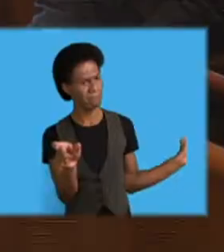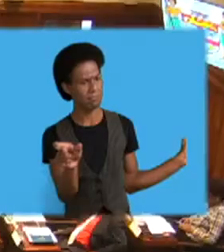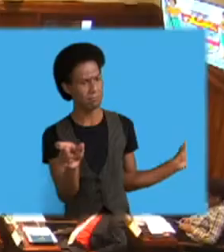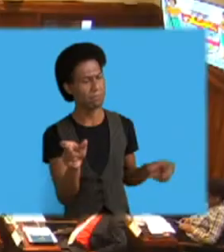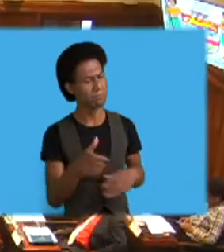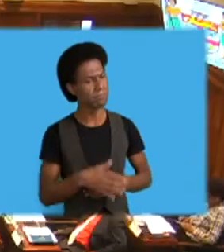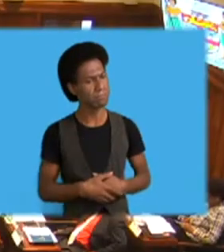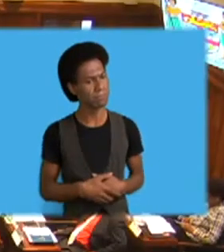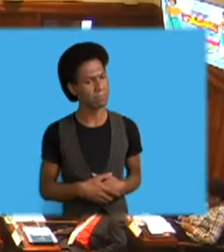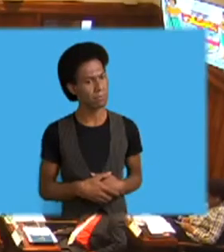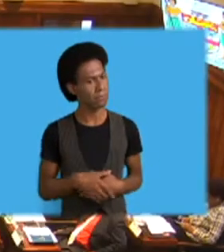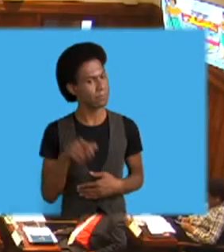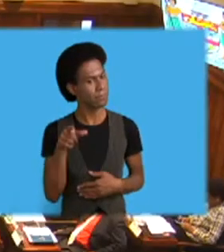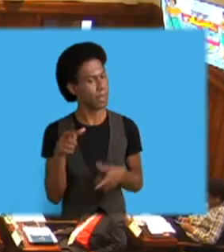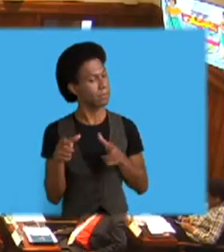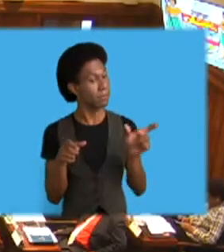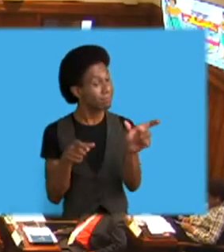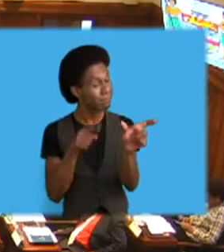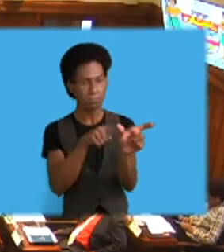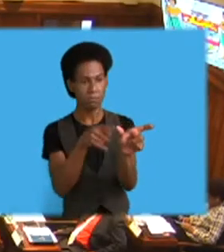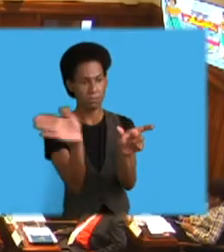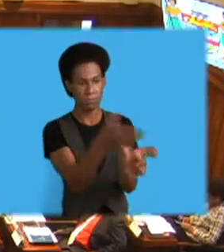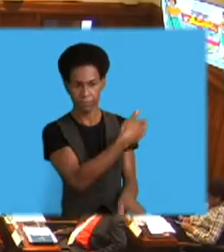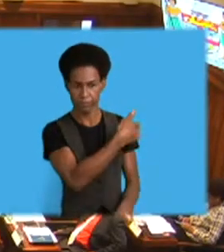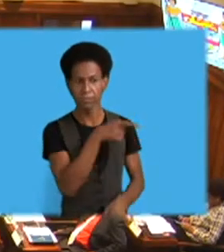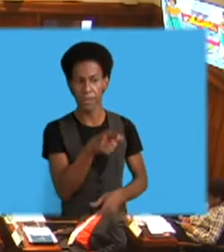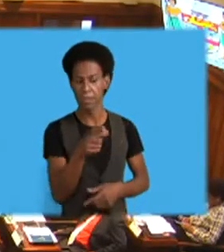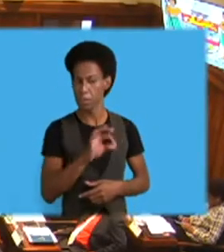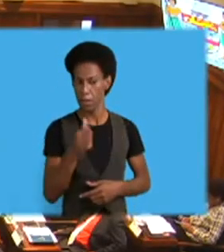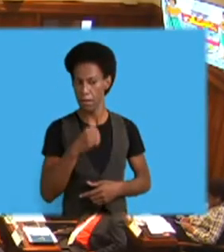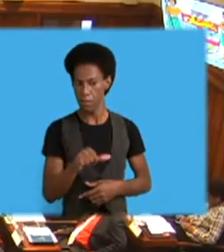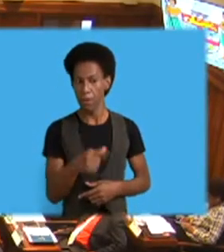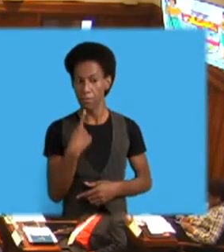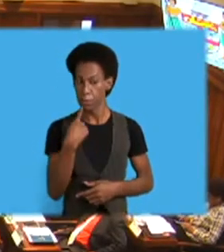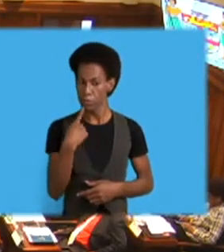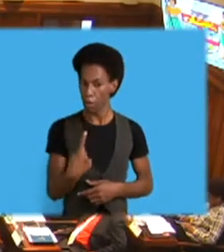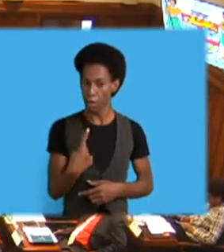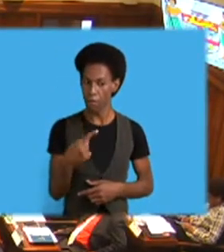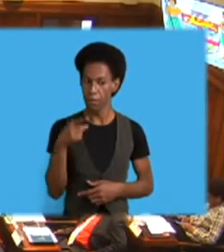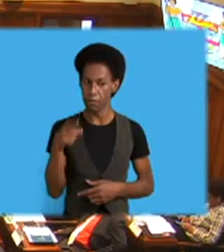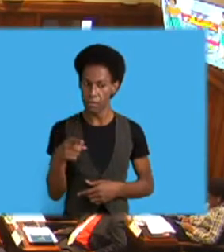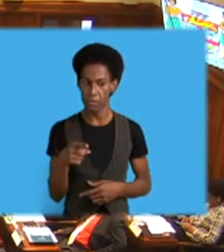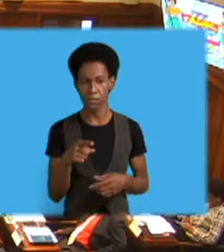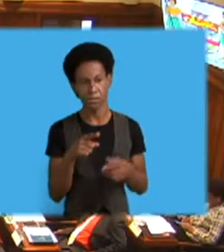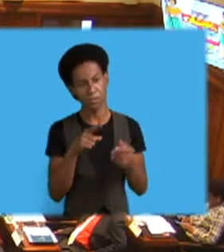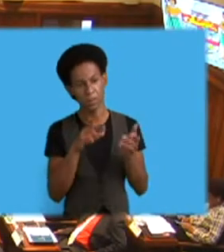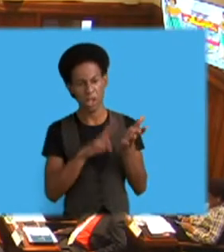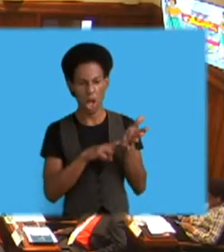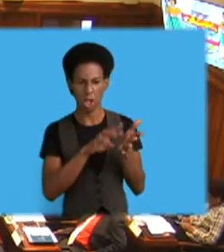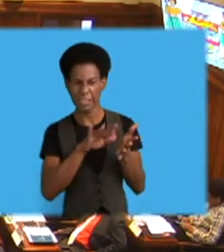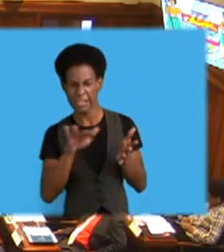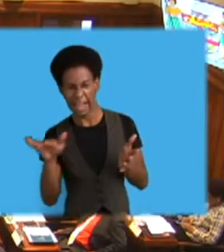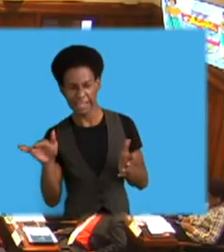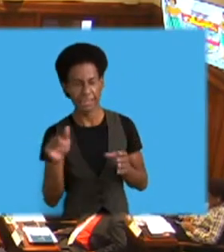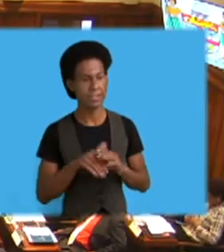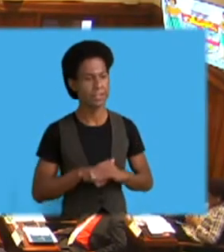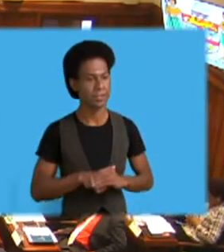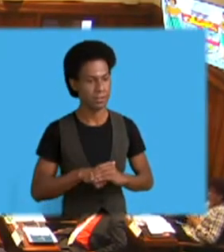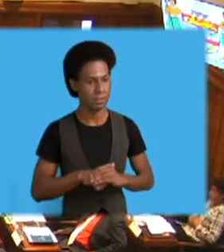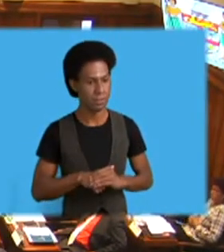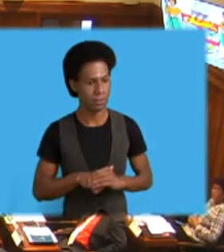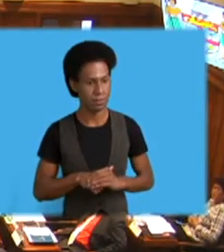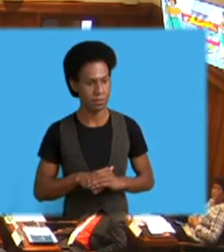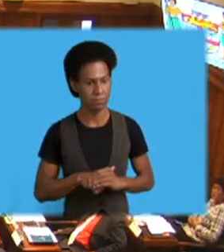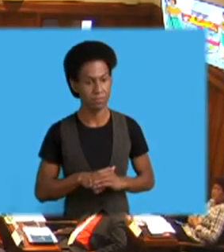Thank you, Honourable Member. Would you like to... You can say nonsense. I can give you a few words if you want to say that. Would you like to withdraw? Please. I'll withdraw